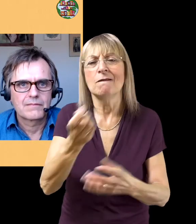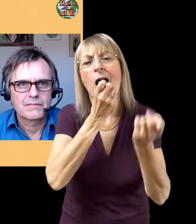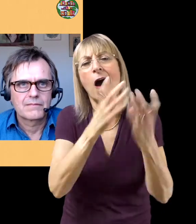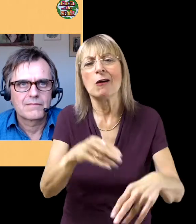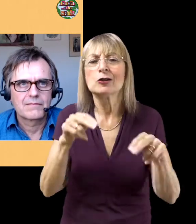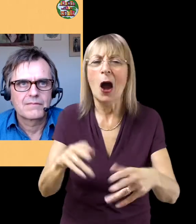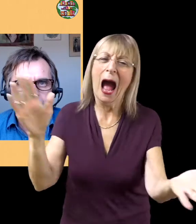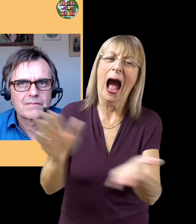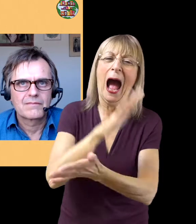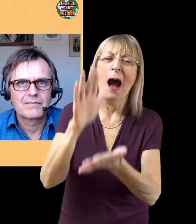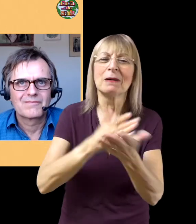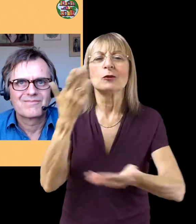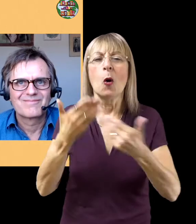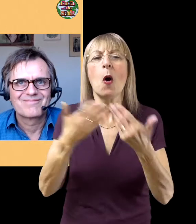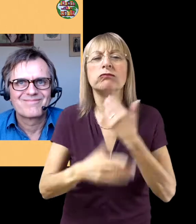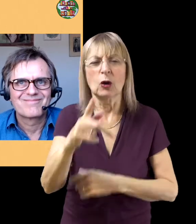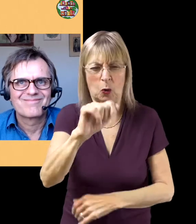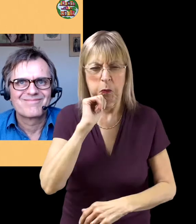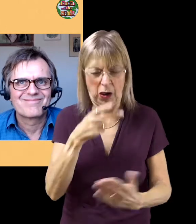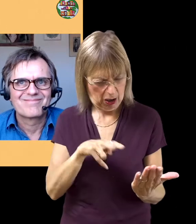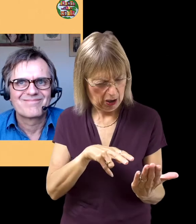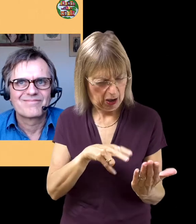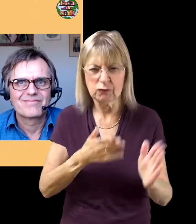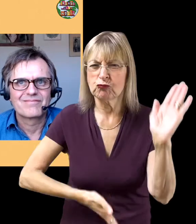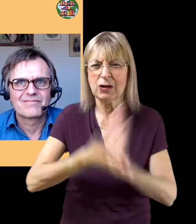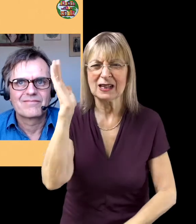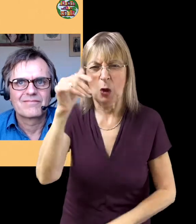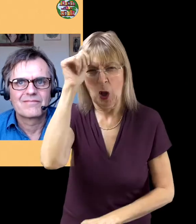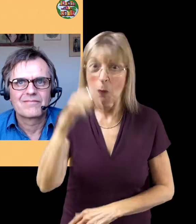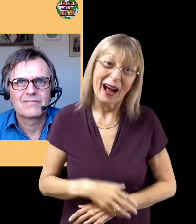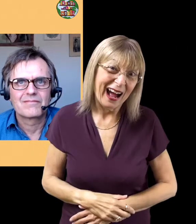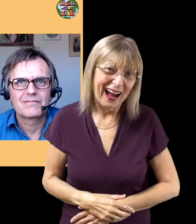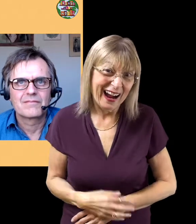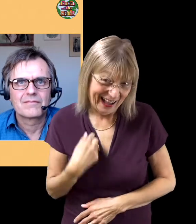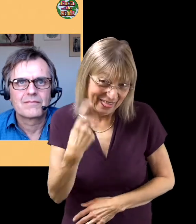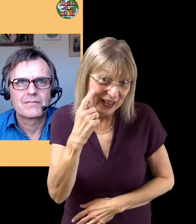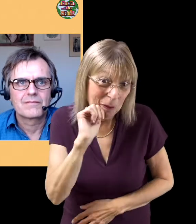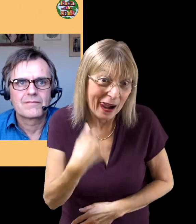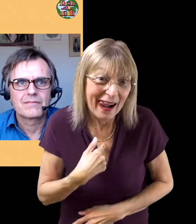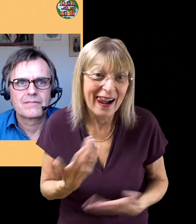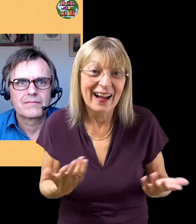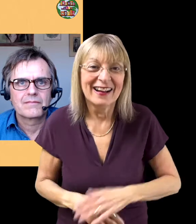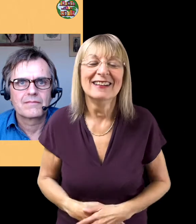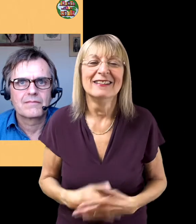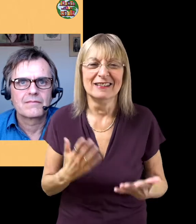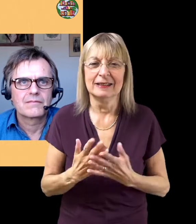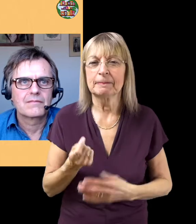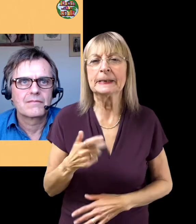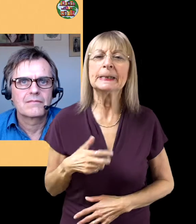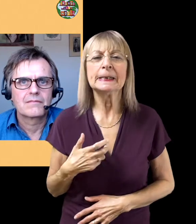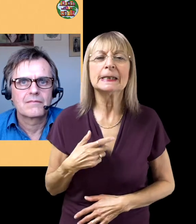shared a wonderful dog and lived happily ever after, you would notice really quickly, presumably. I think so, yeah. Yeah, that's slightly